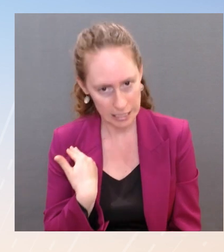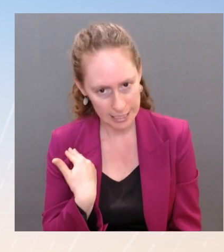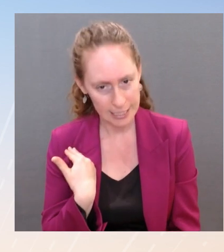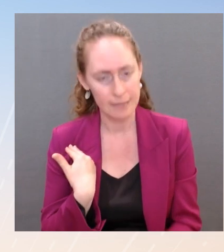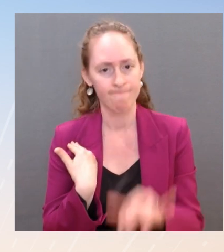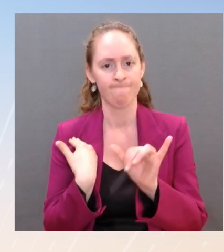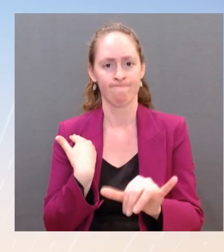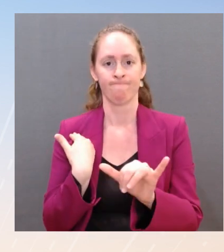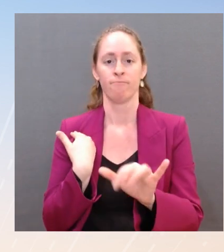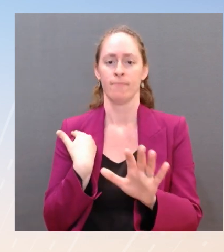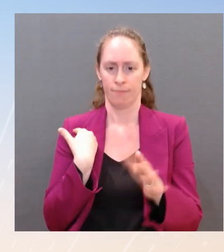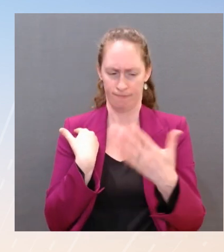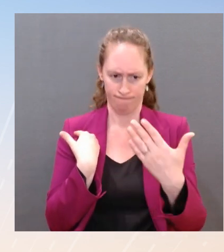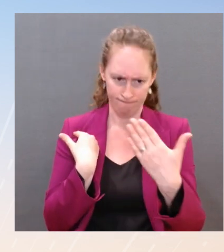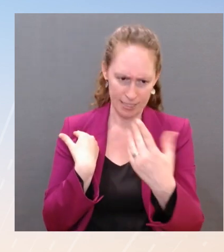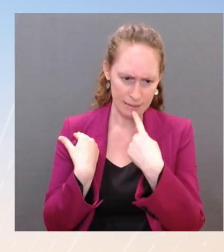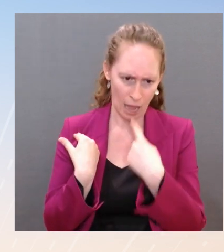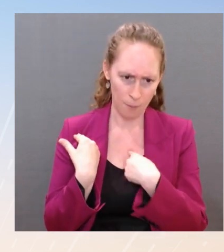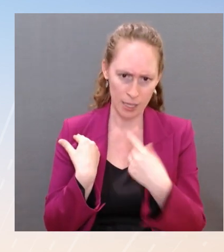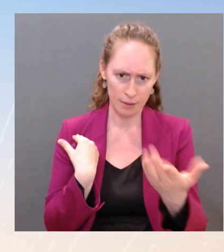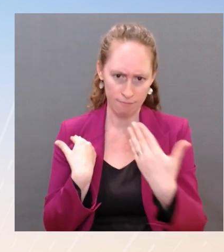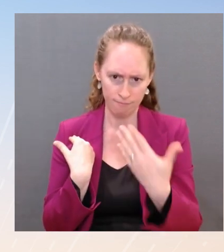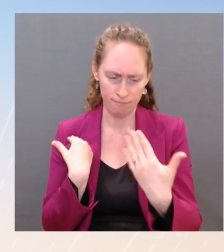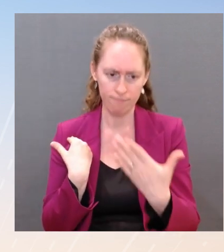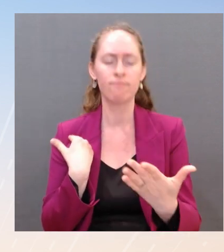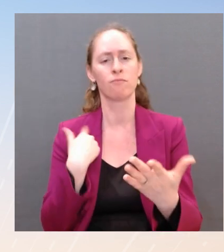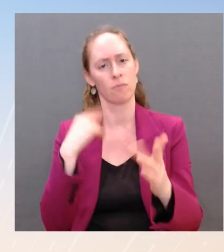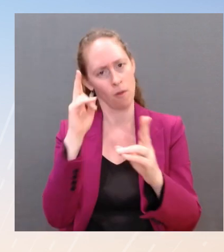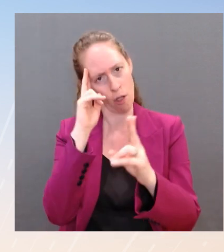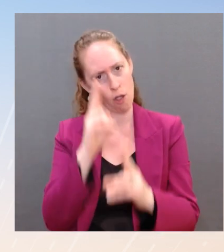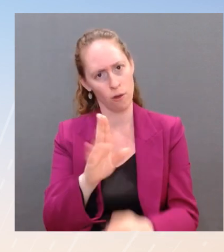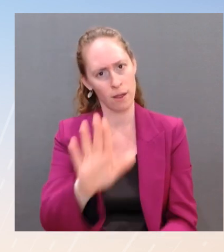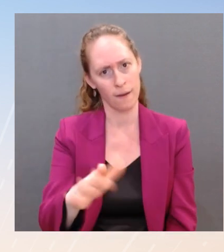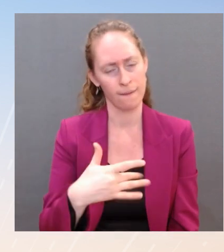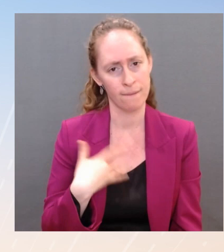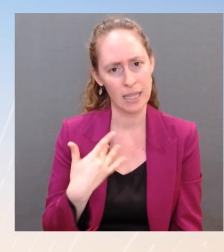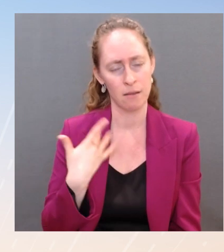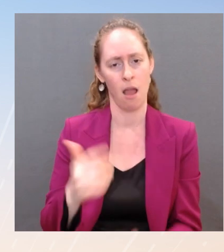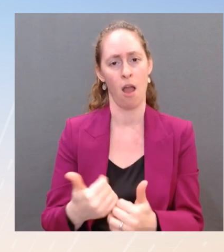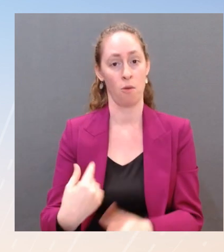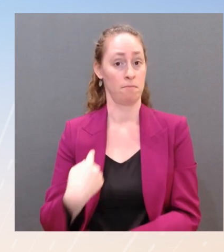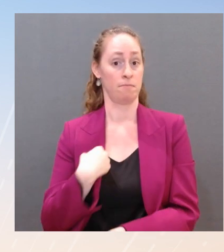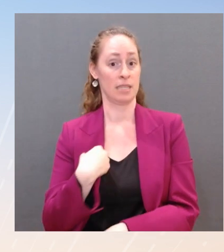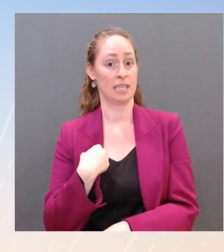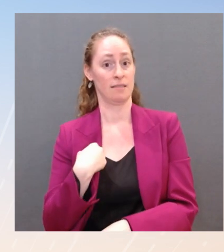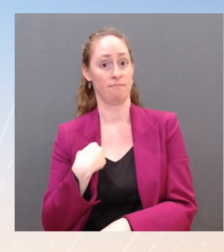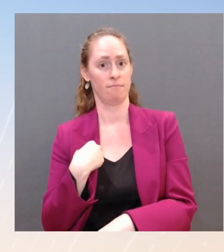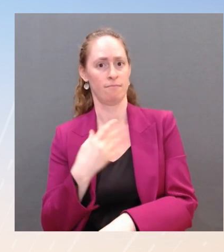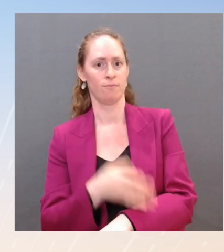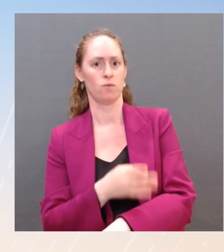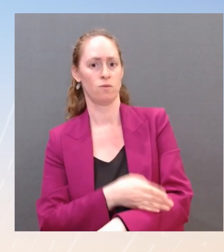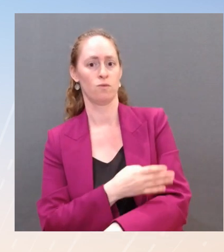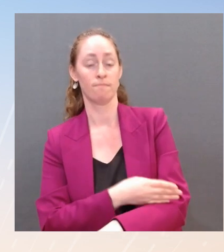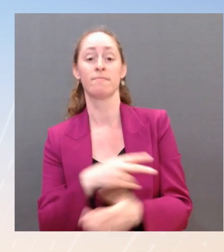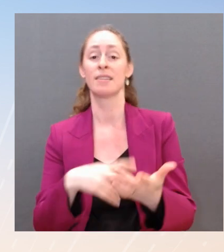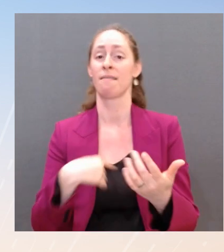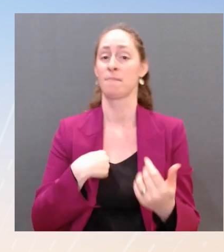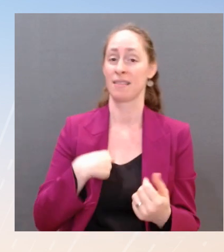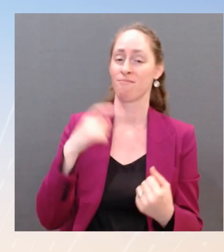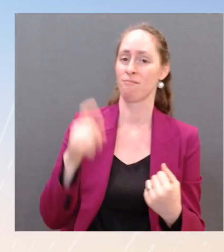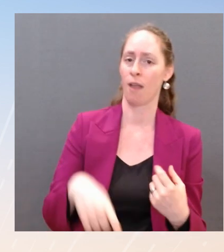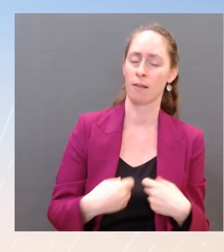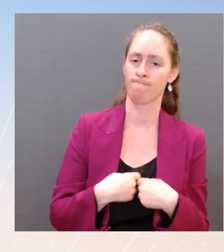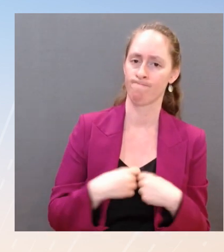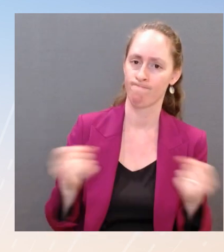and I want to work to be better," right? I'm making myself vulnerable and allowing him the space to say, "Yes, I